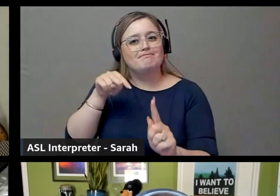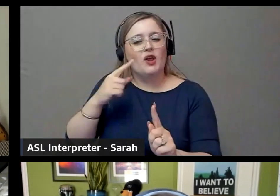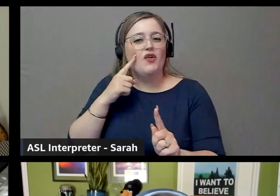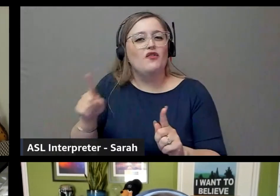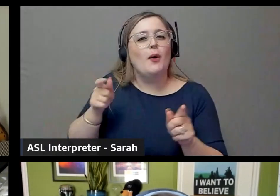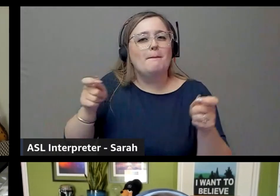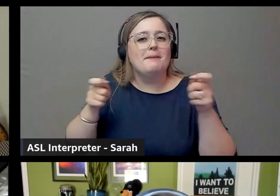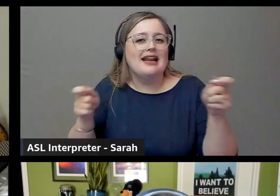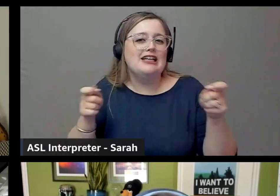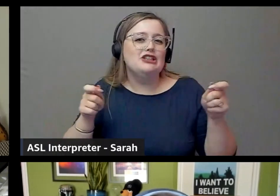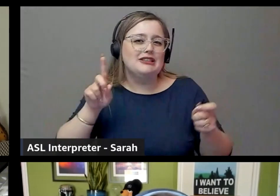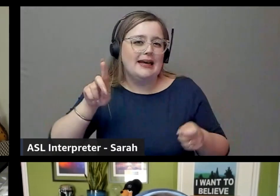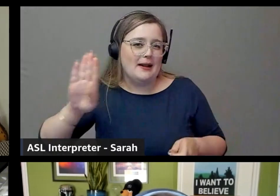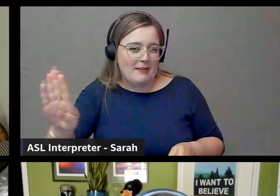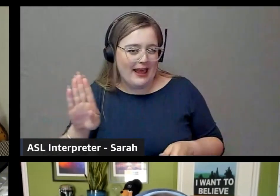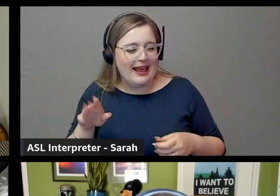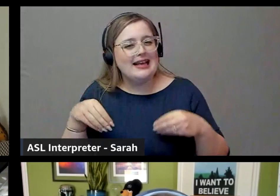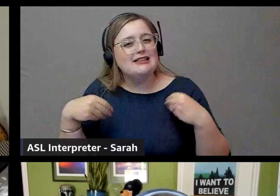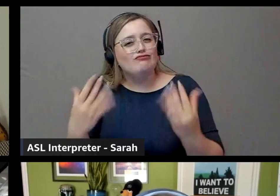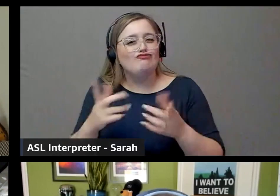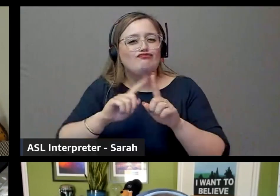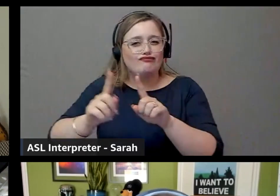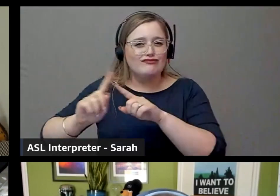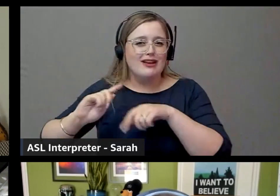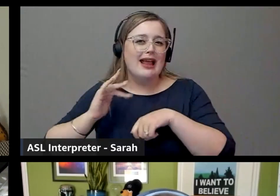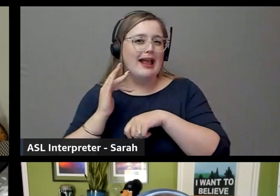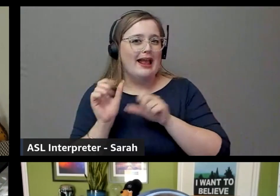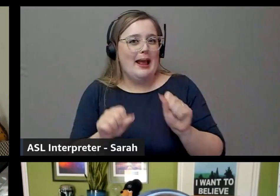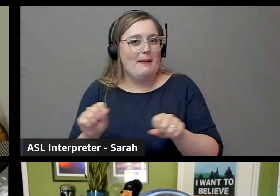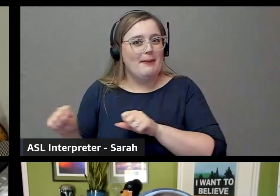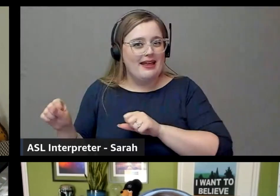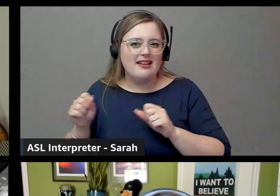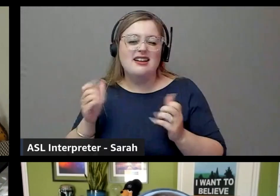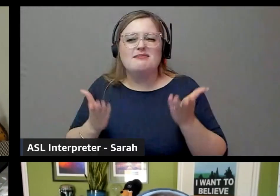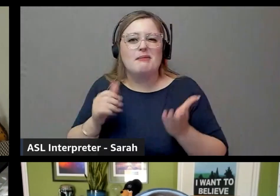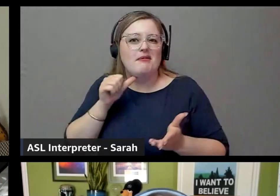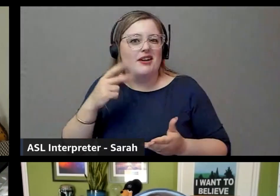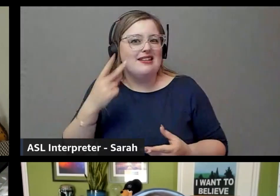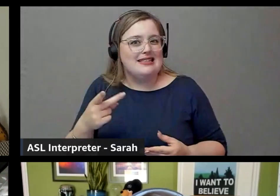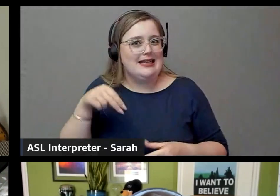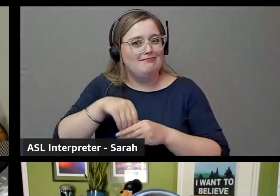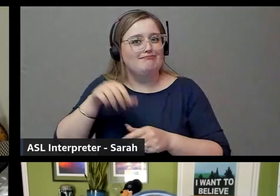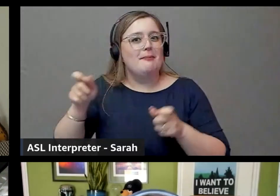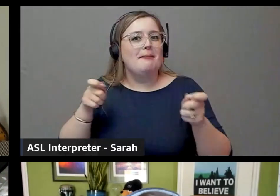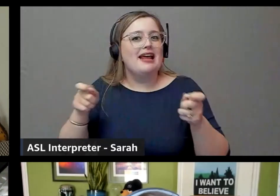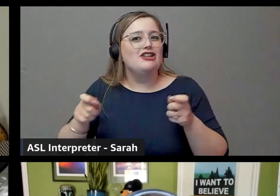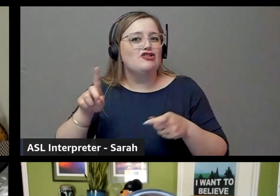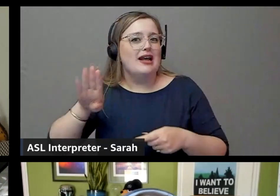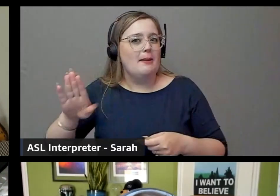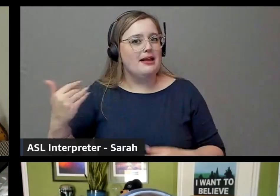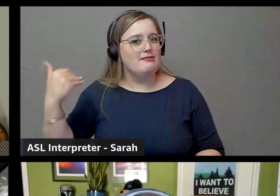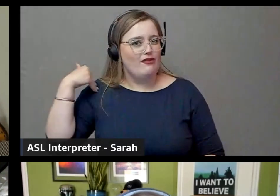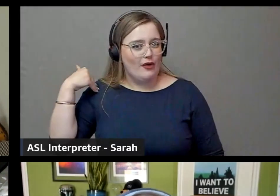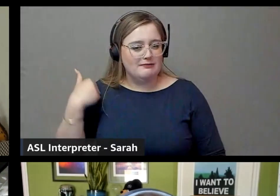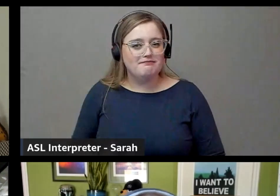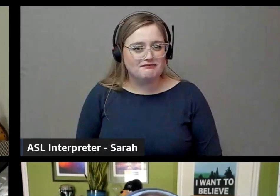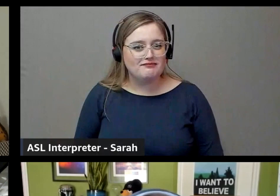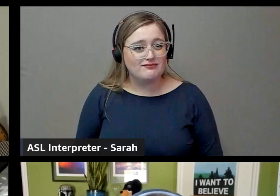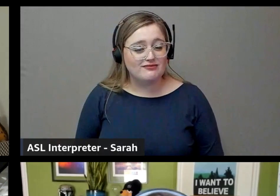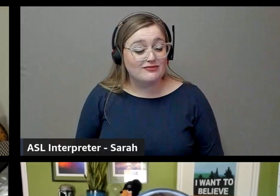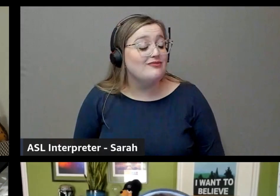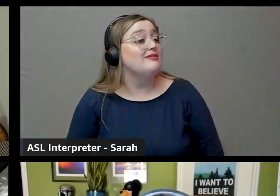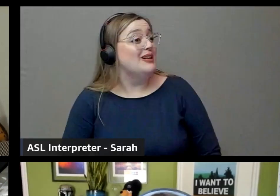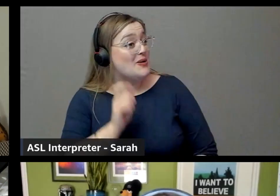managed databases, and it gives you some capabilities that you may not have seen in a managed database before. Very cool.